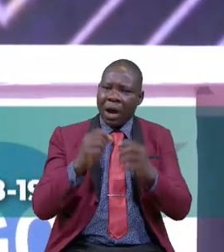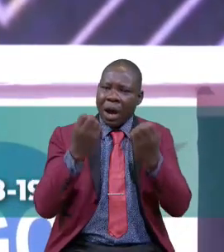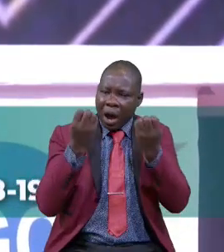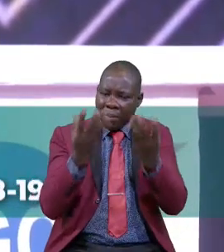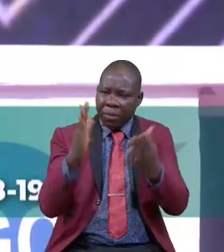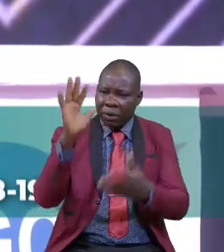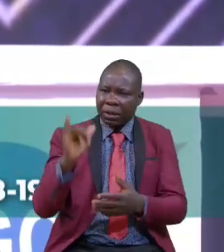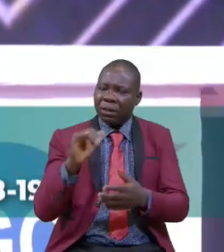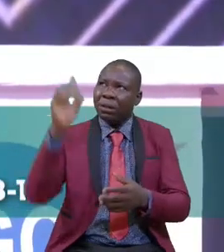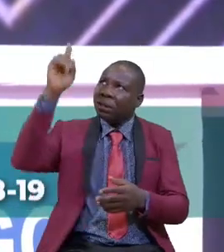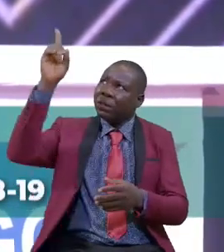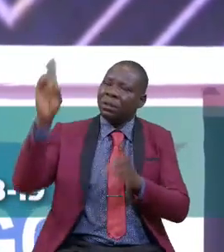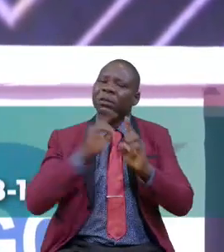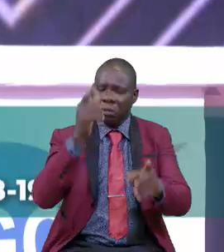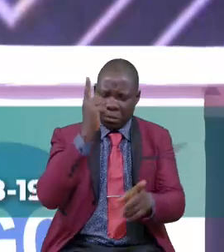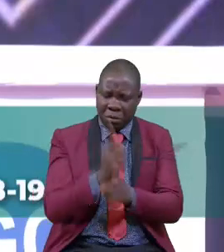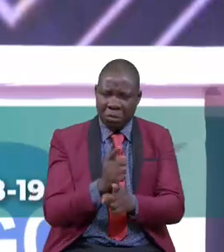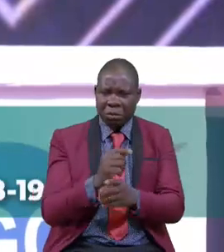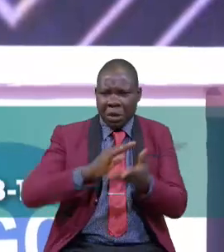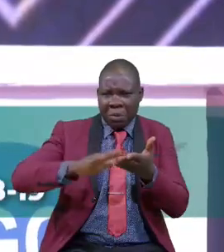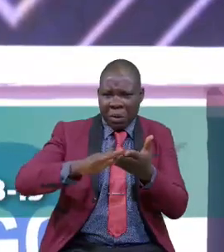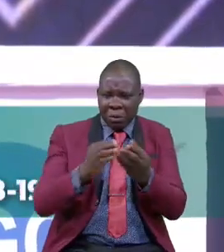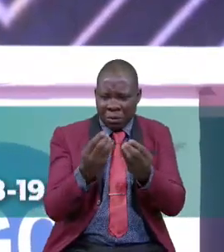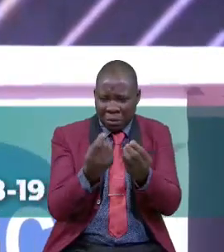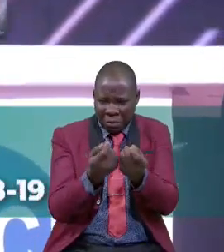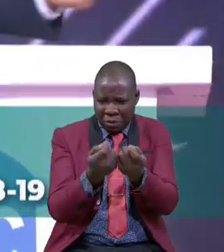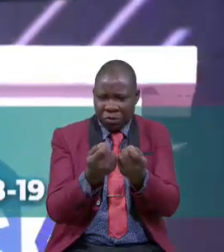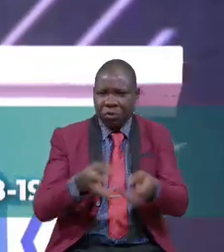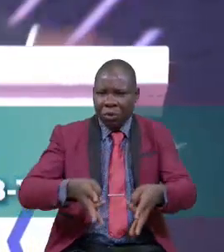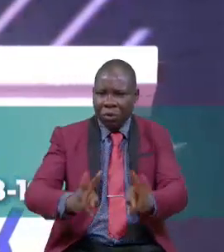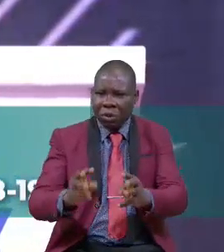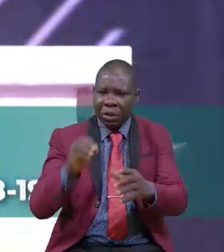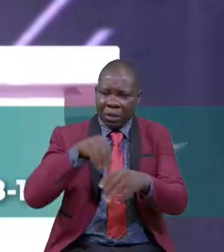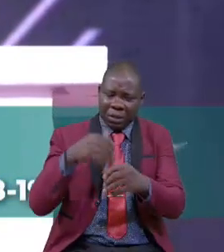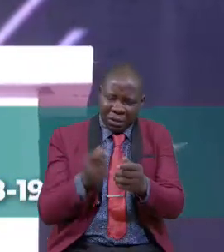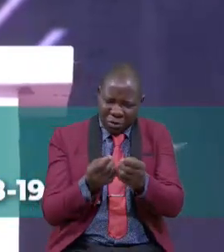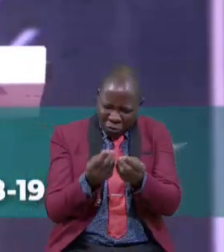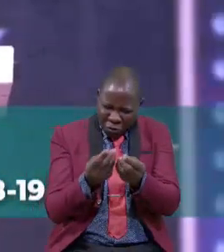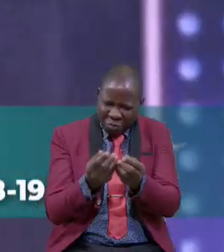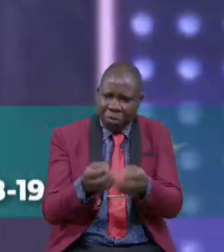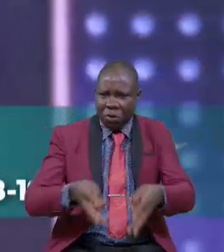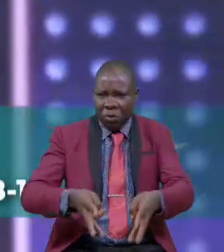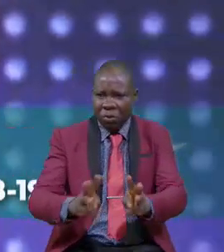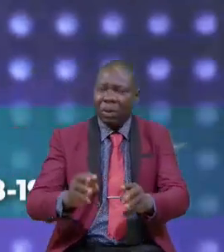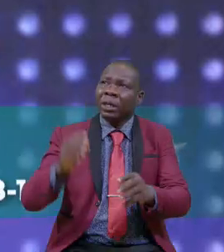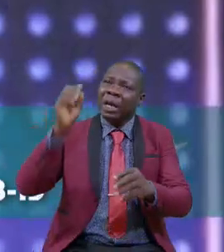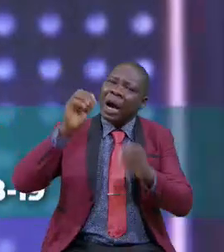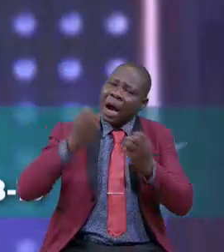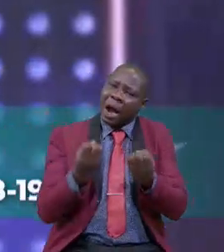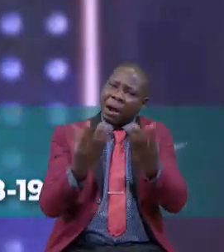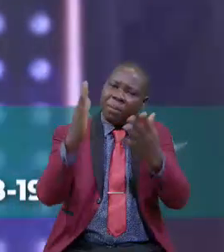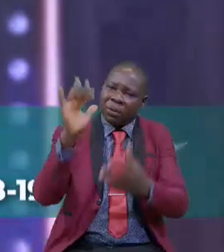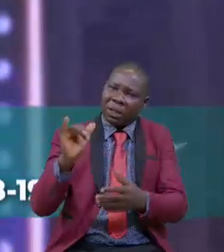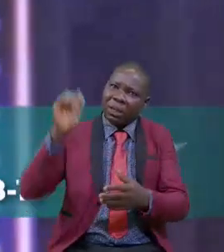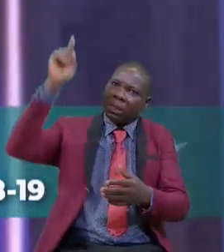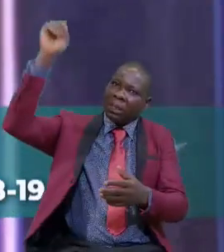way. It doesn't pardon in a, you know, a moderate way. Abundantly He pardons. That means He